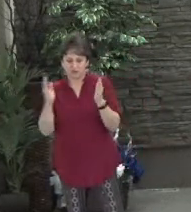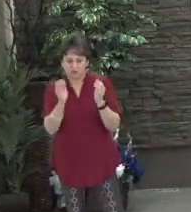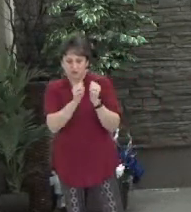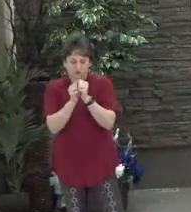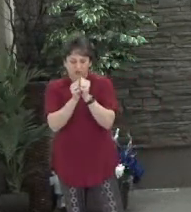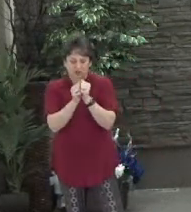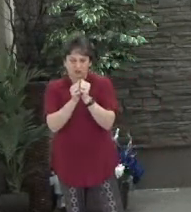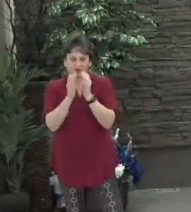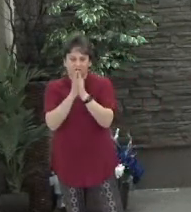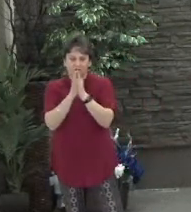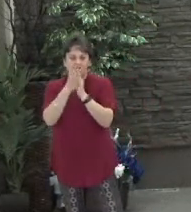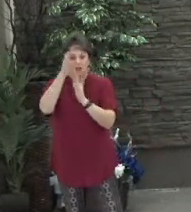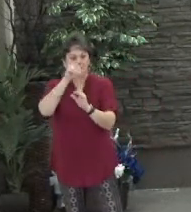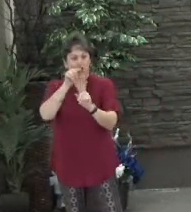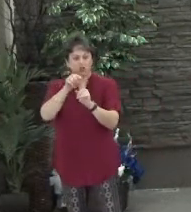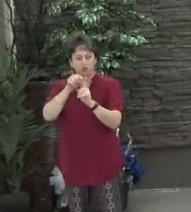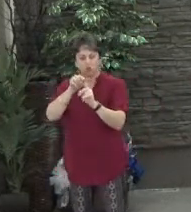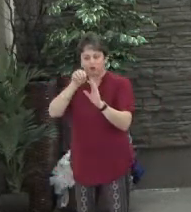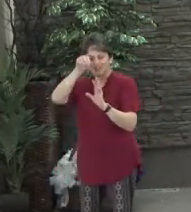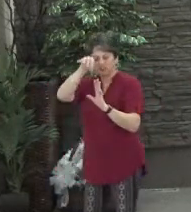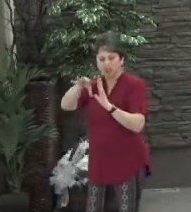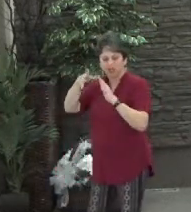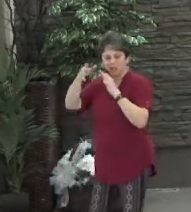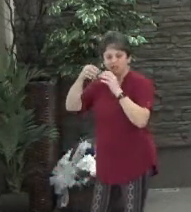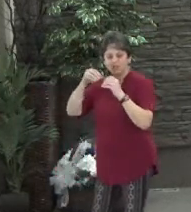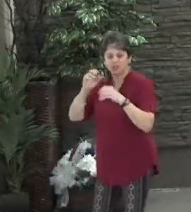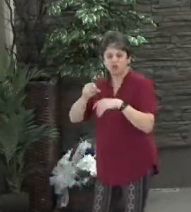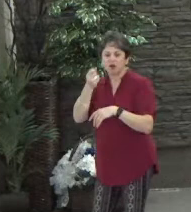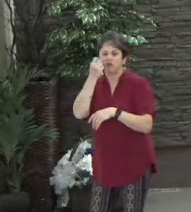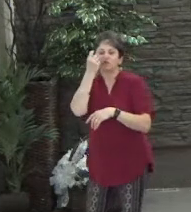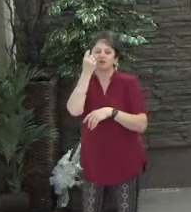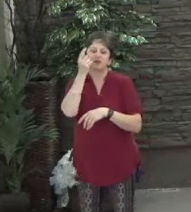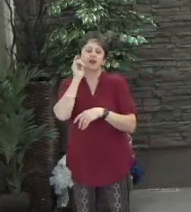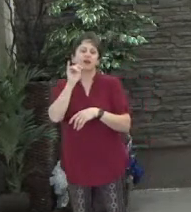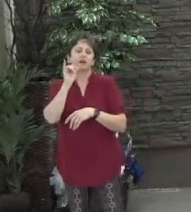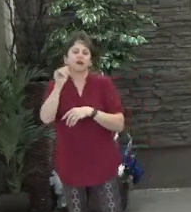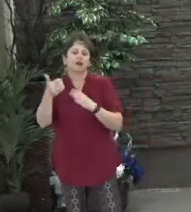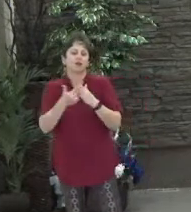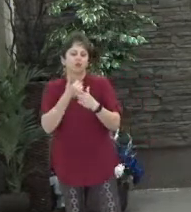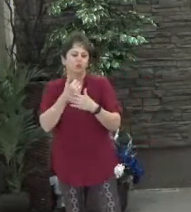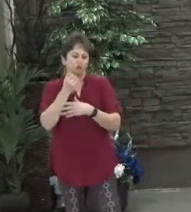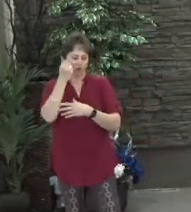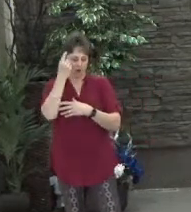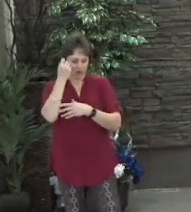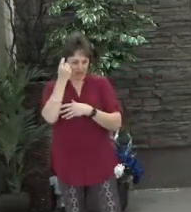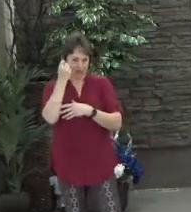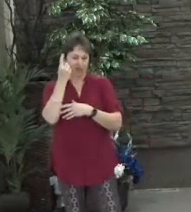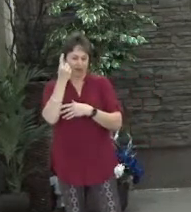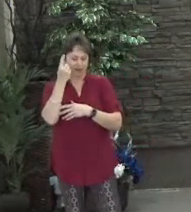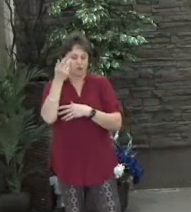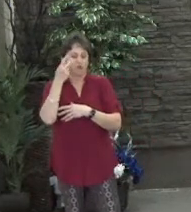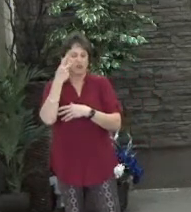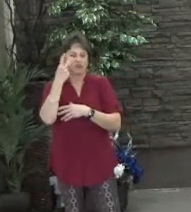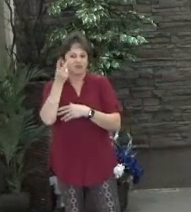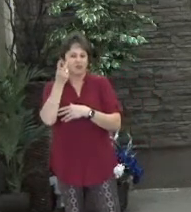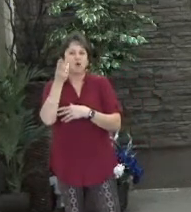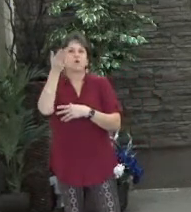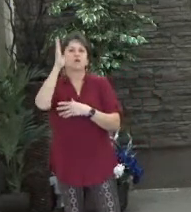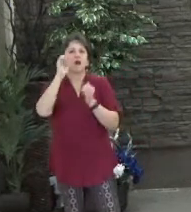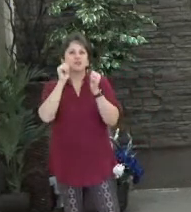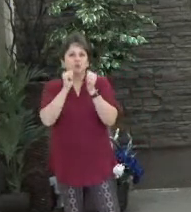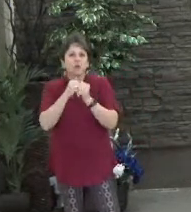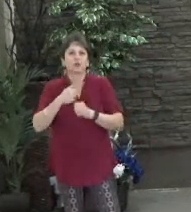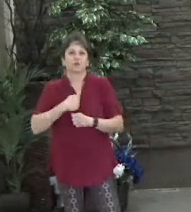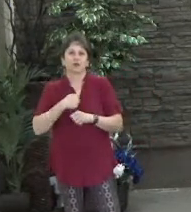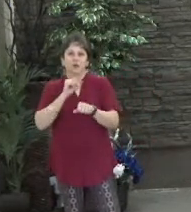of the Word shines, and we begin to see a new reality in our experience. We see God with us, working